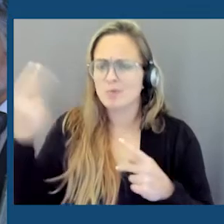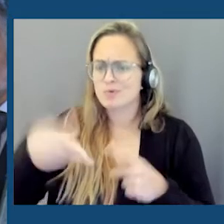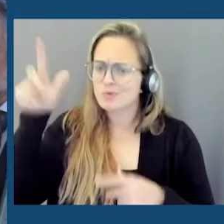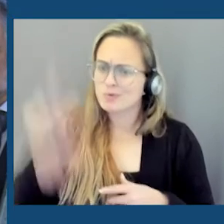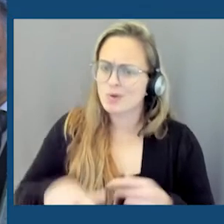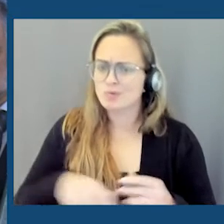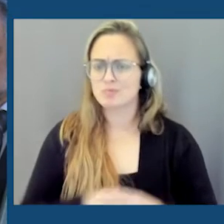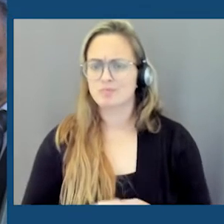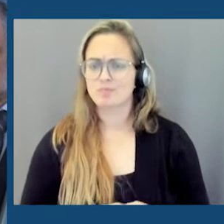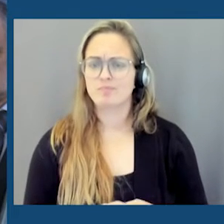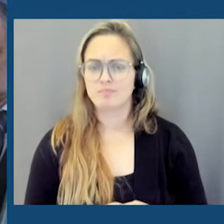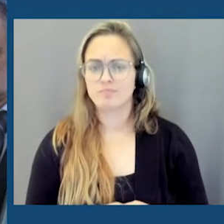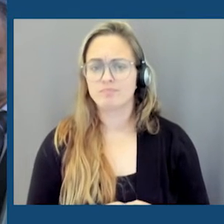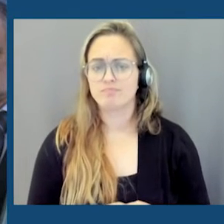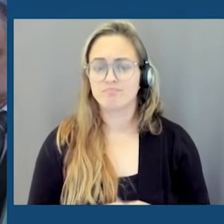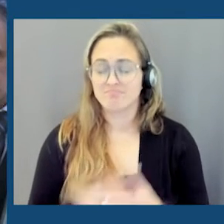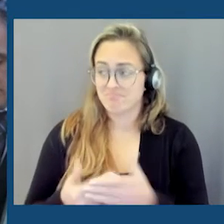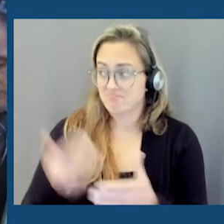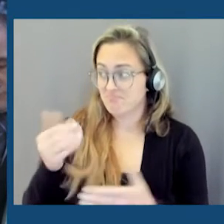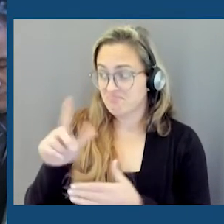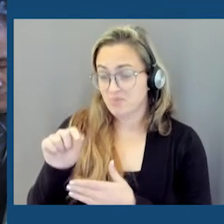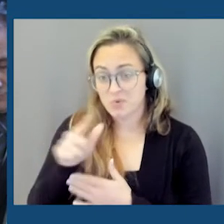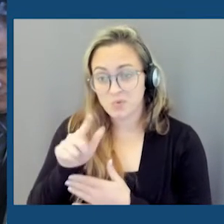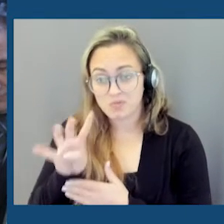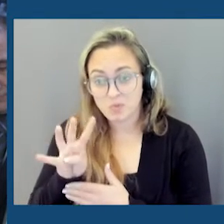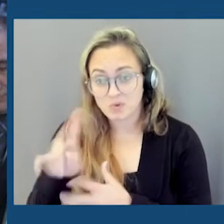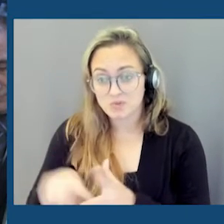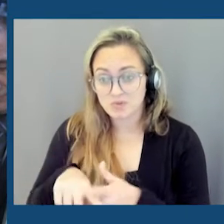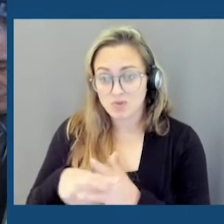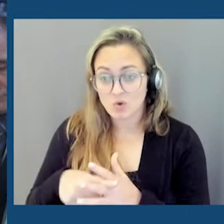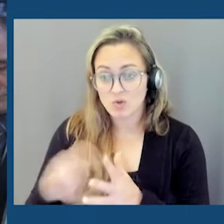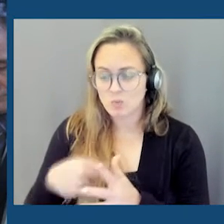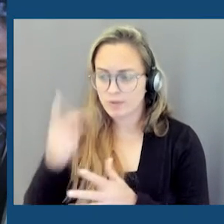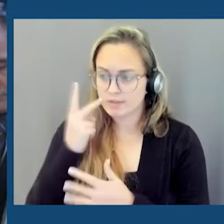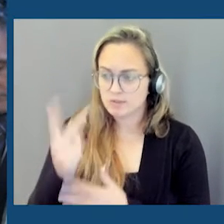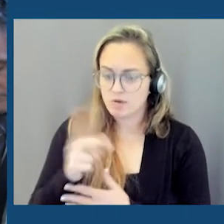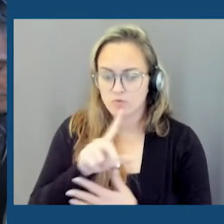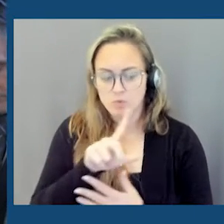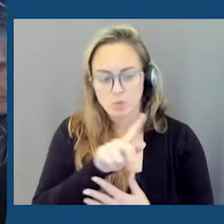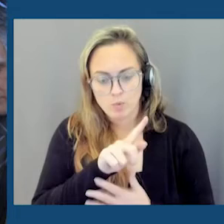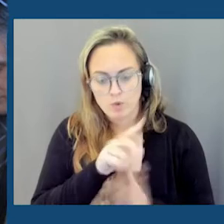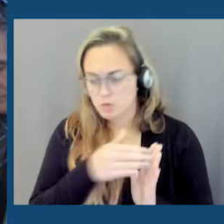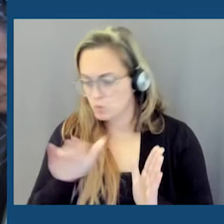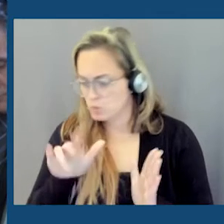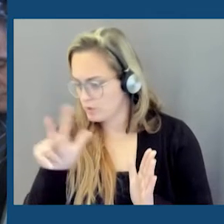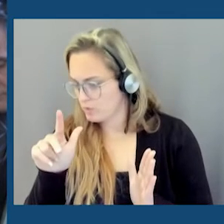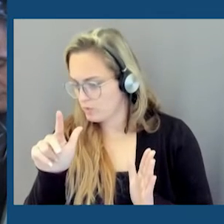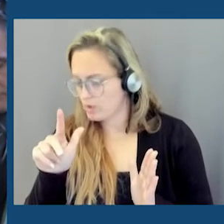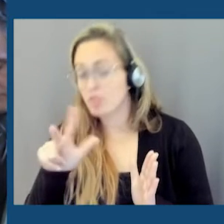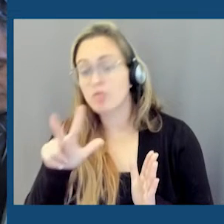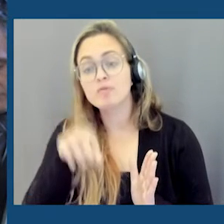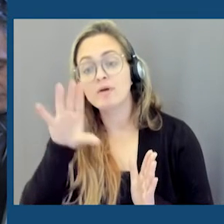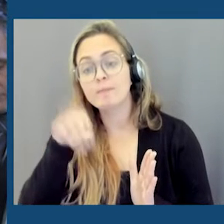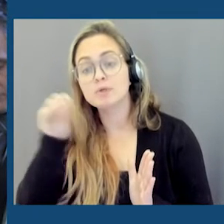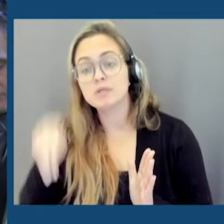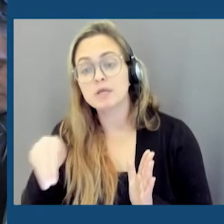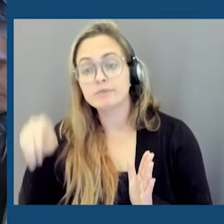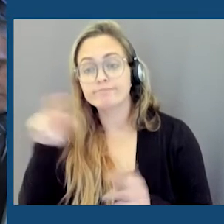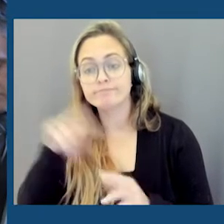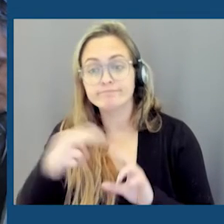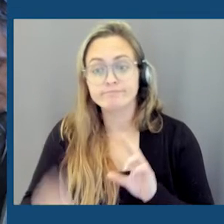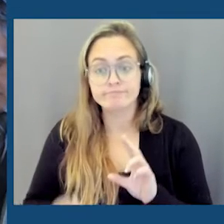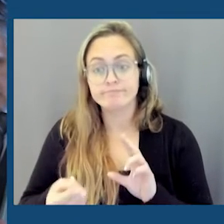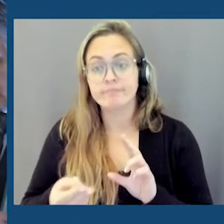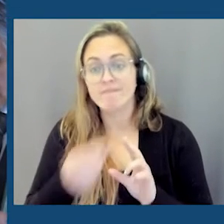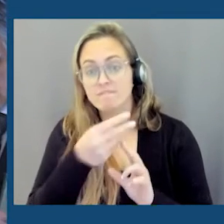violence. Even before 2024 began, we saw from 21 to 23, 35% fewer shootings,